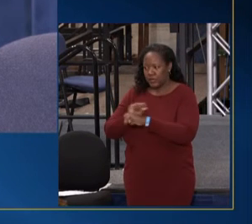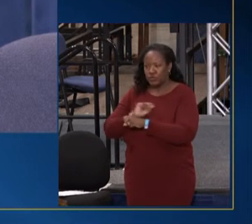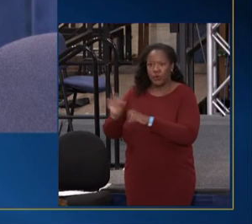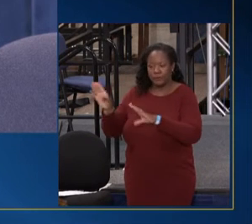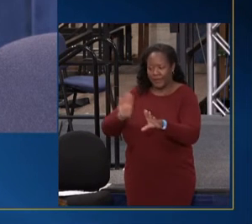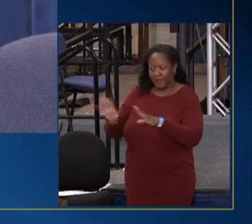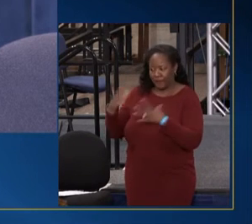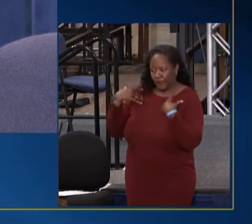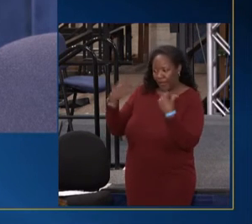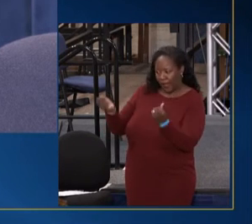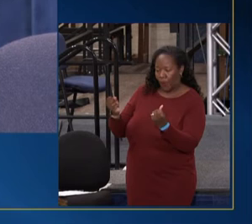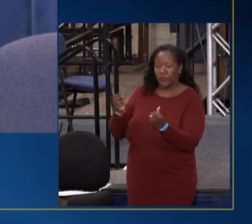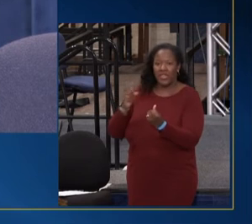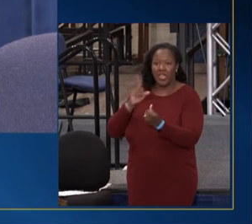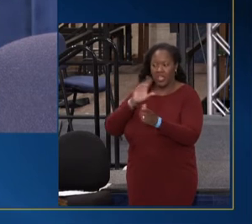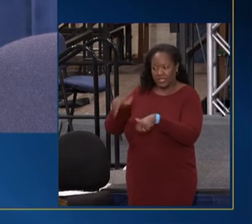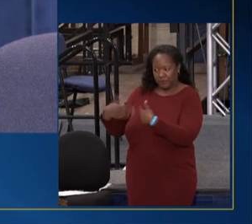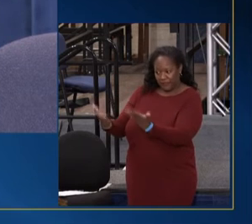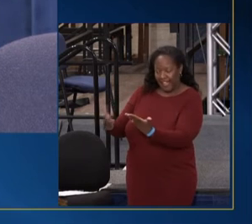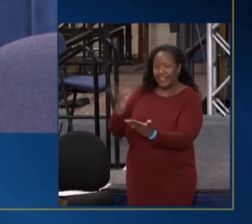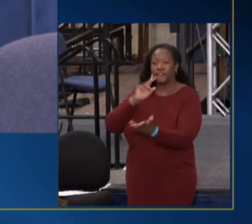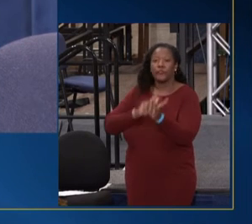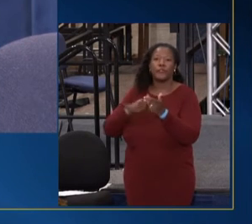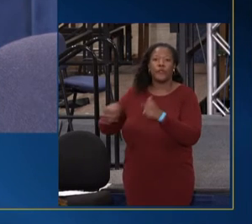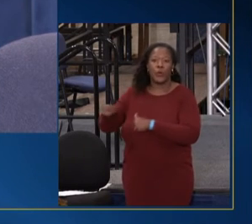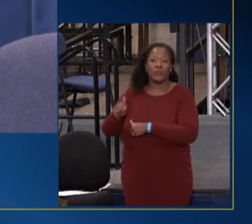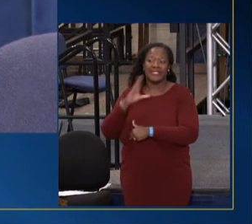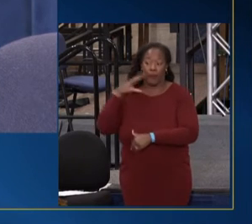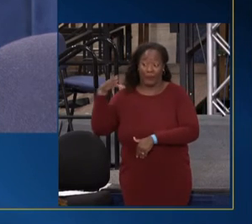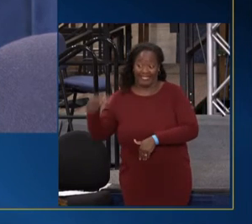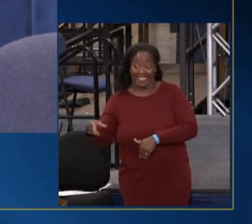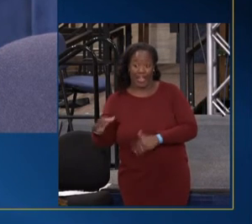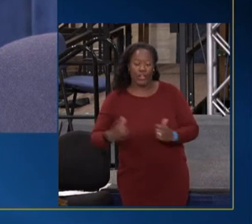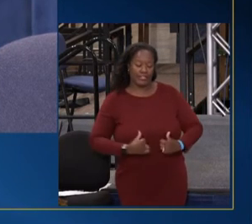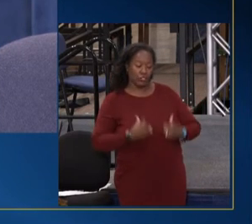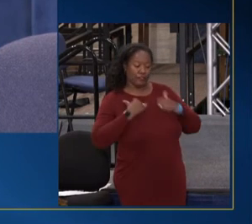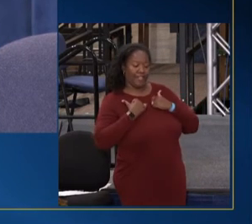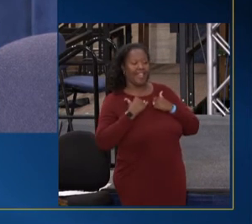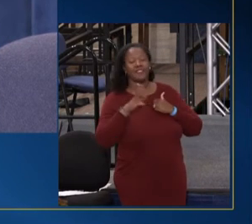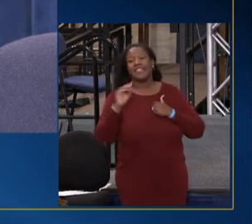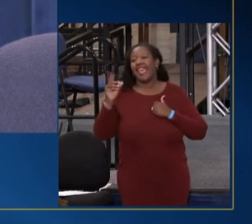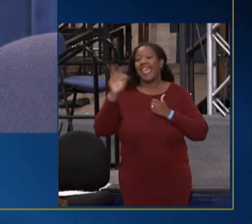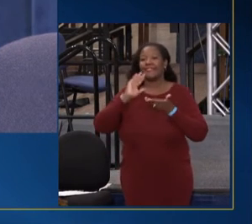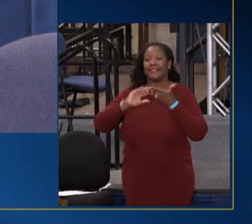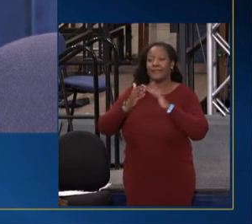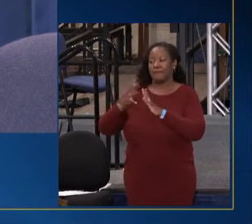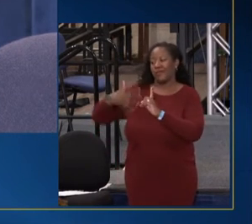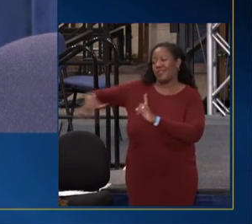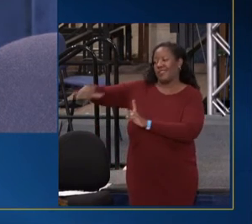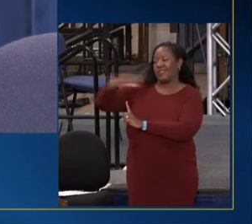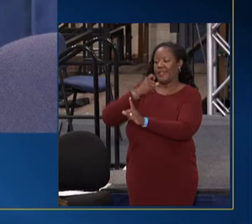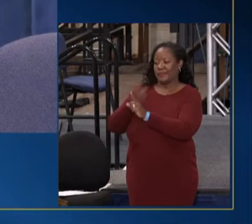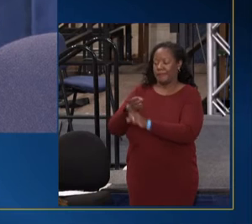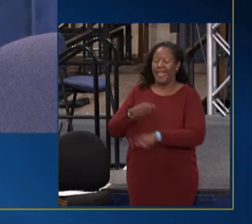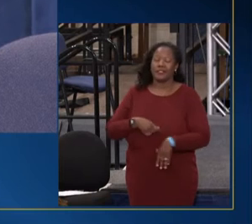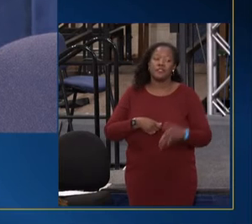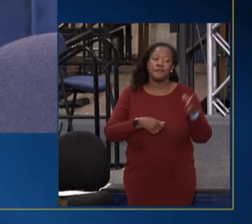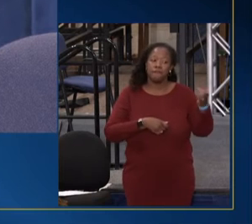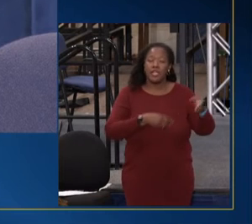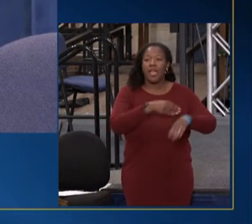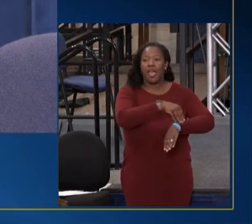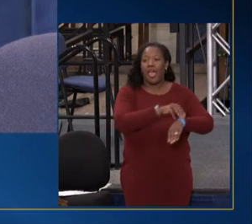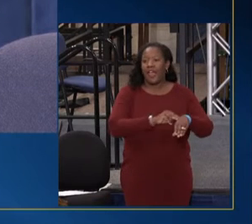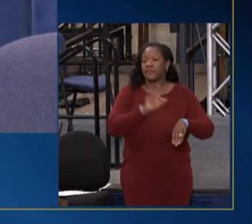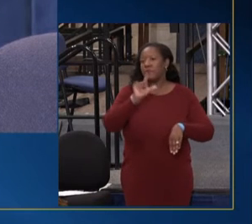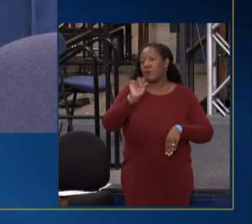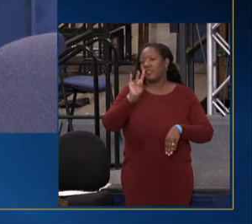are there for the survivors of the Club Q shooting, as well as those impacted in the community. And Admiral Levine took a significant